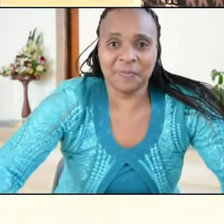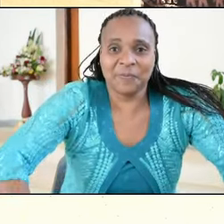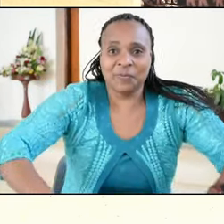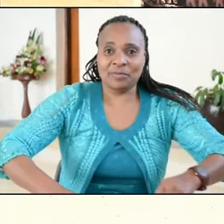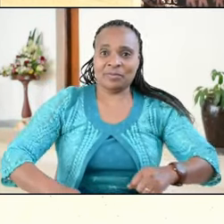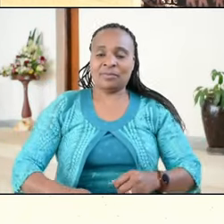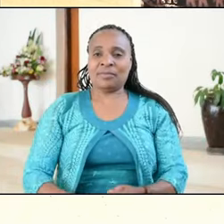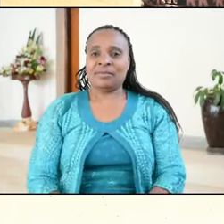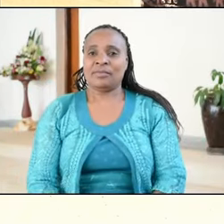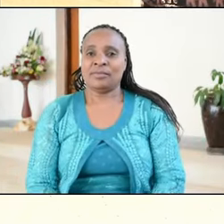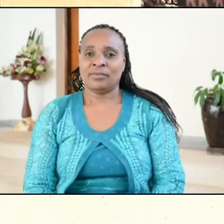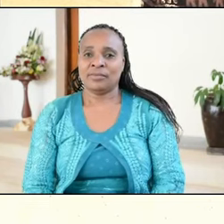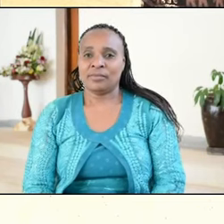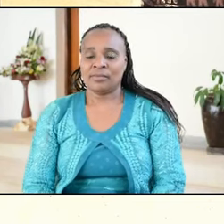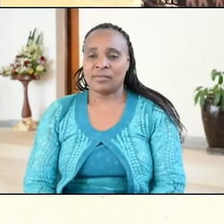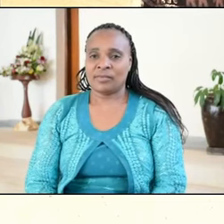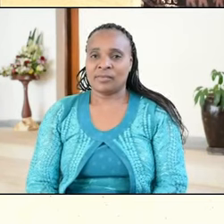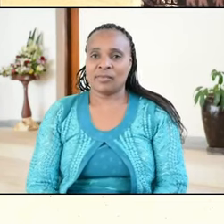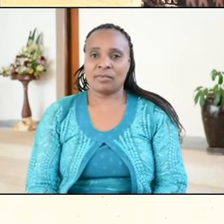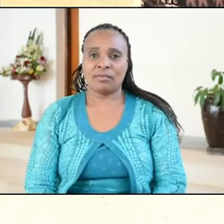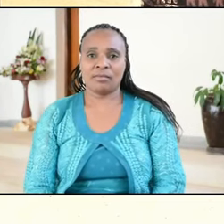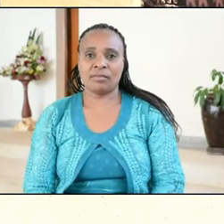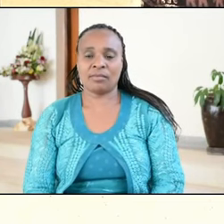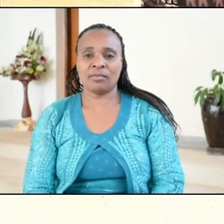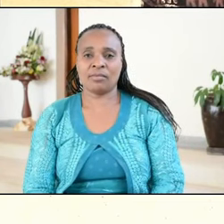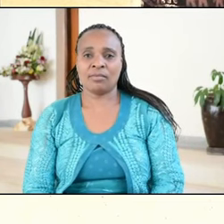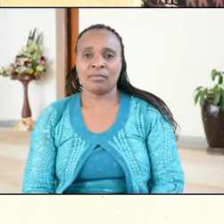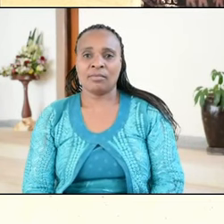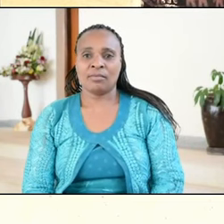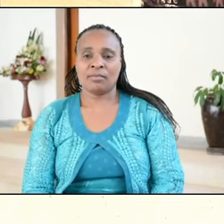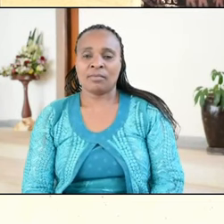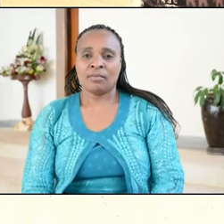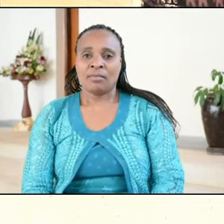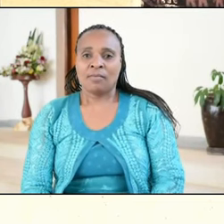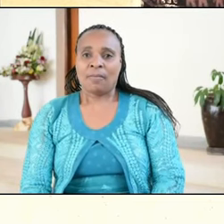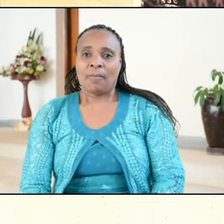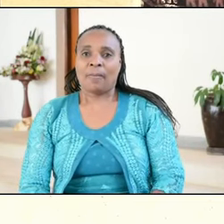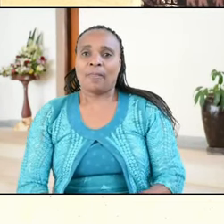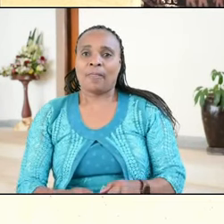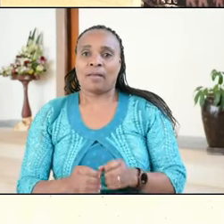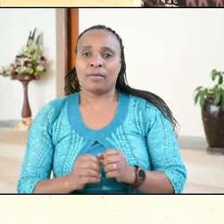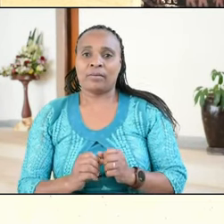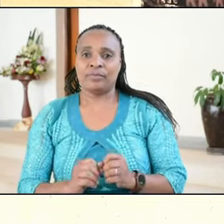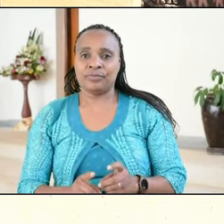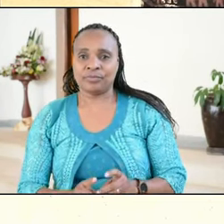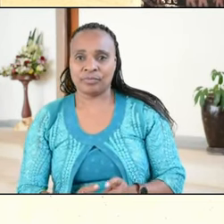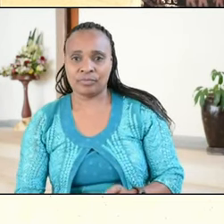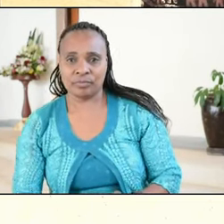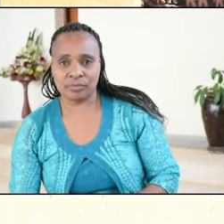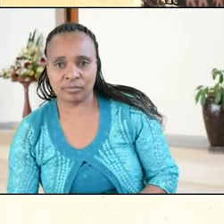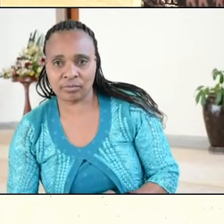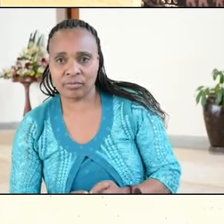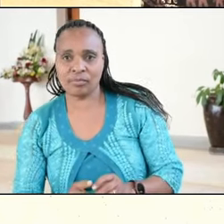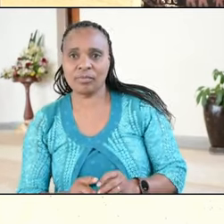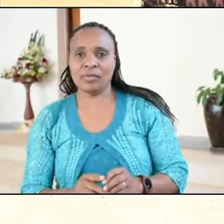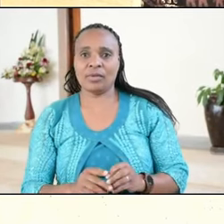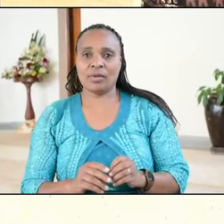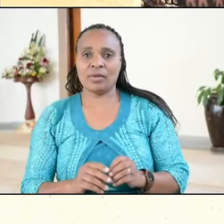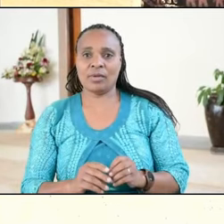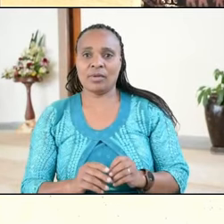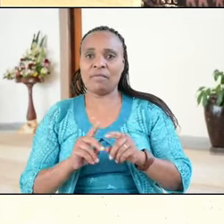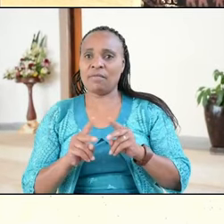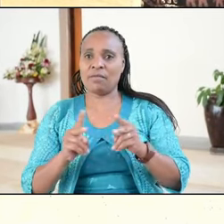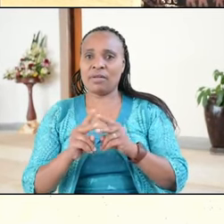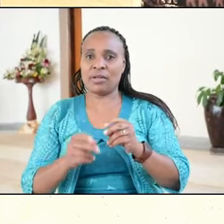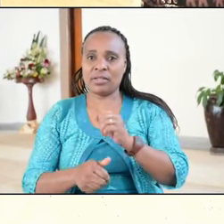cultural predispositions, and our traditions. It is dangerous to ground ourselves on those elements,